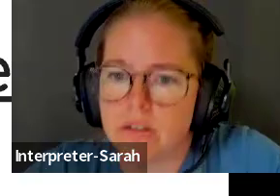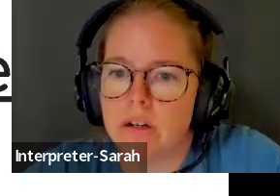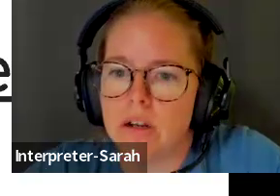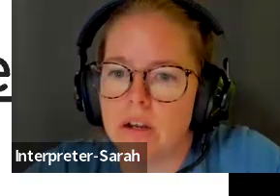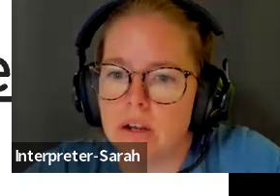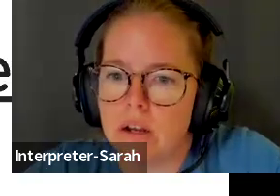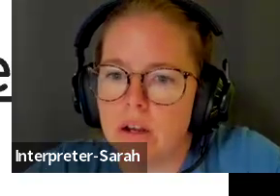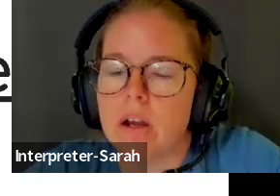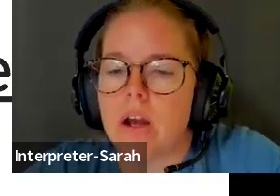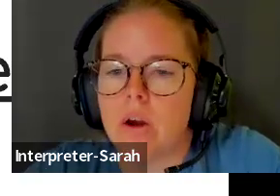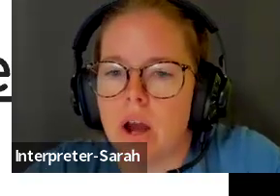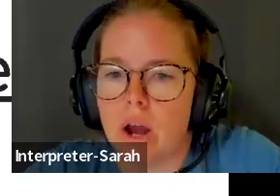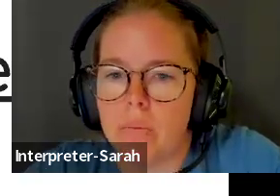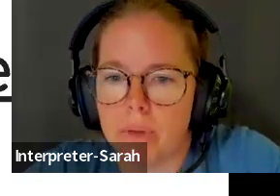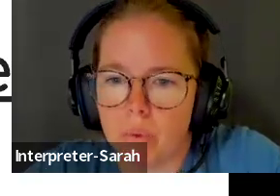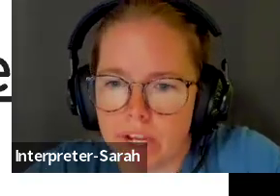that.